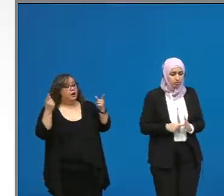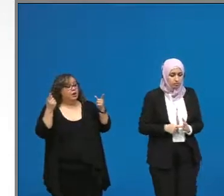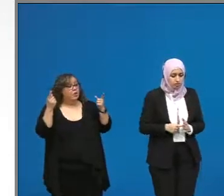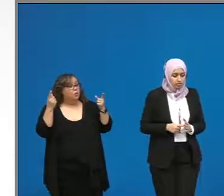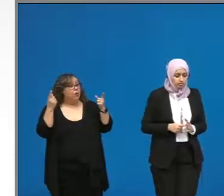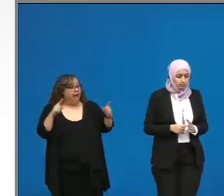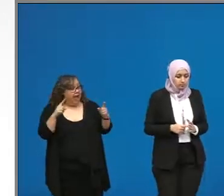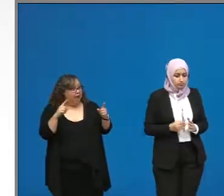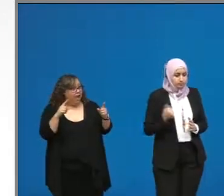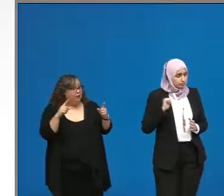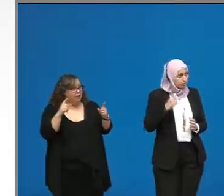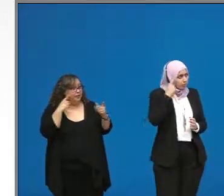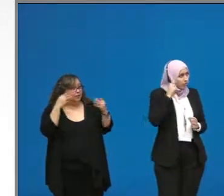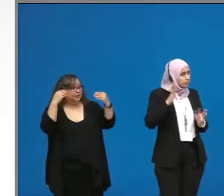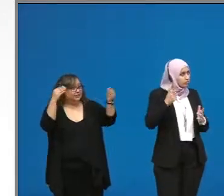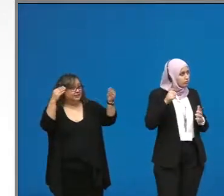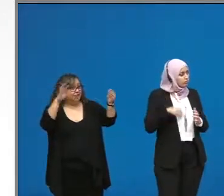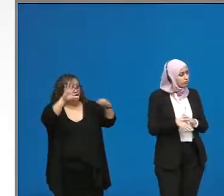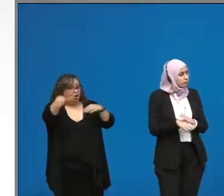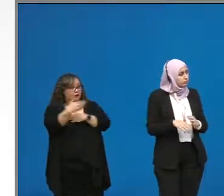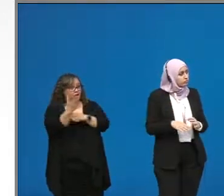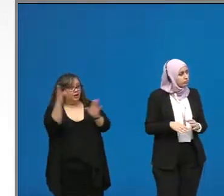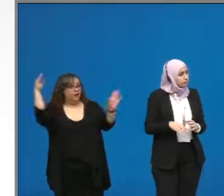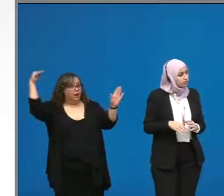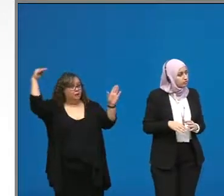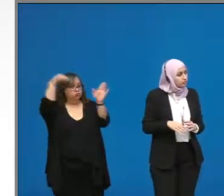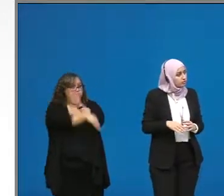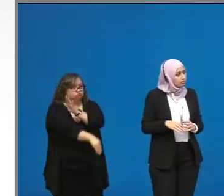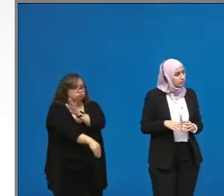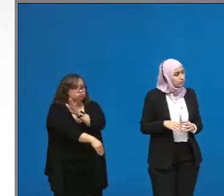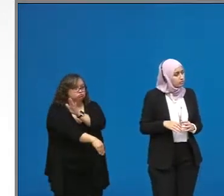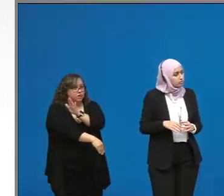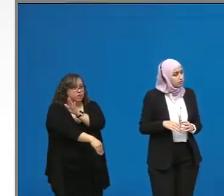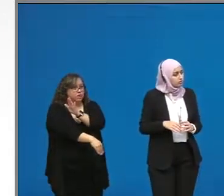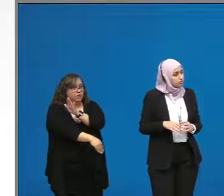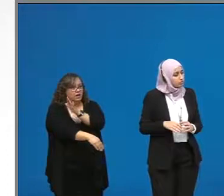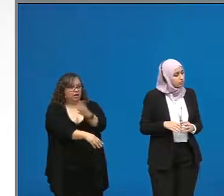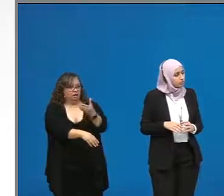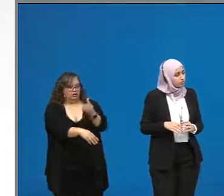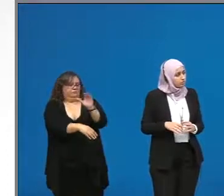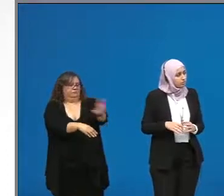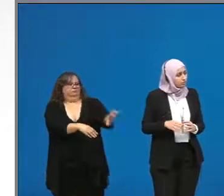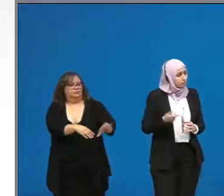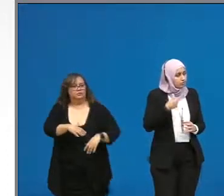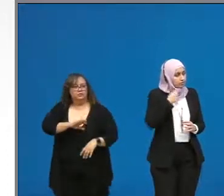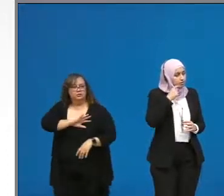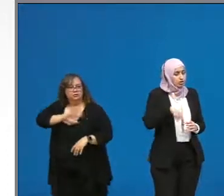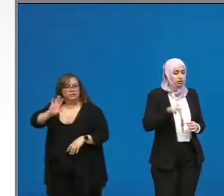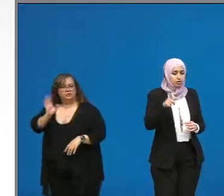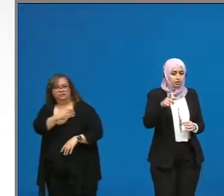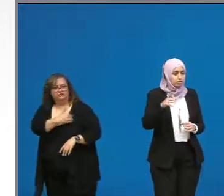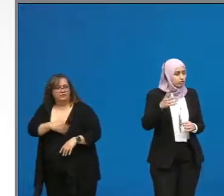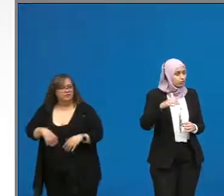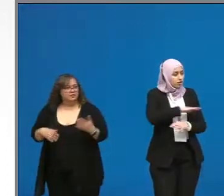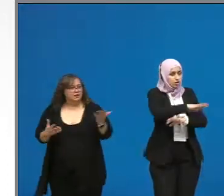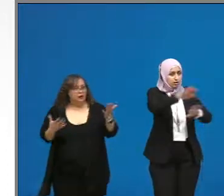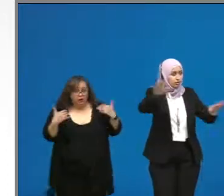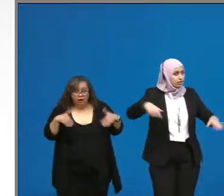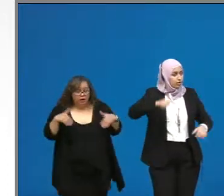of that product overnight? It completely dived. People stopped buying this wonderful potato